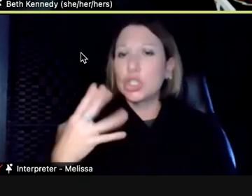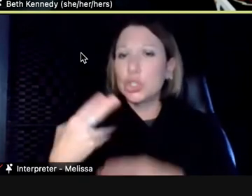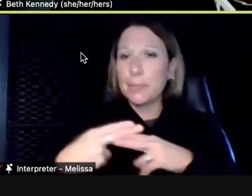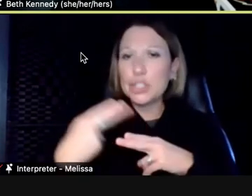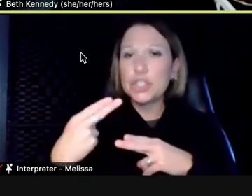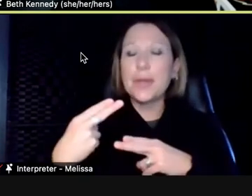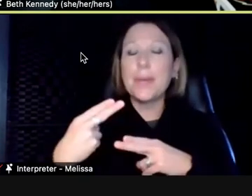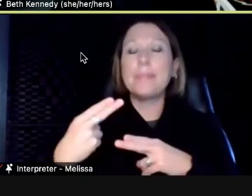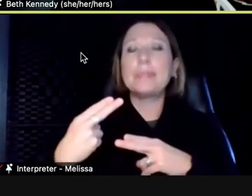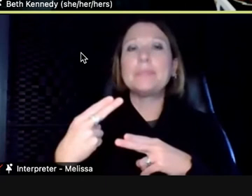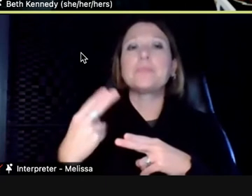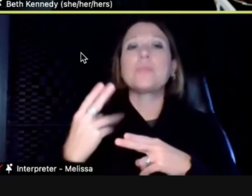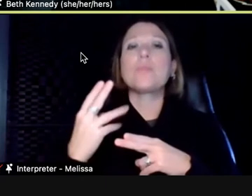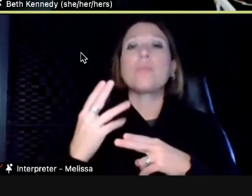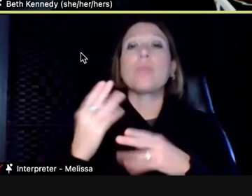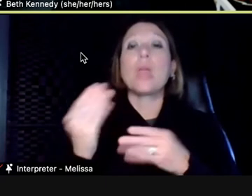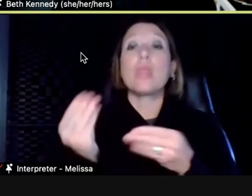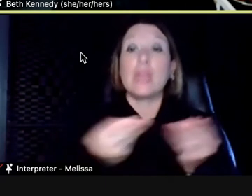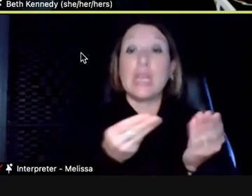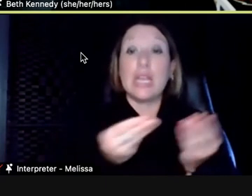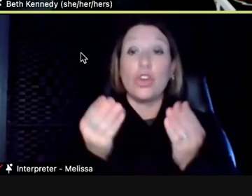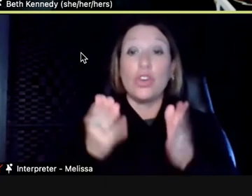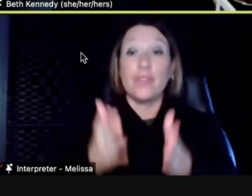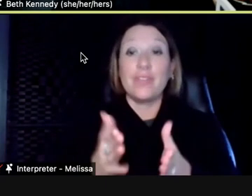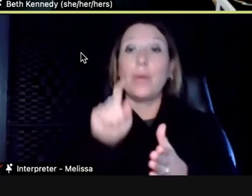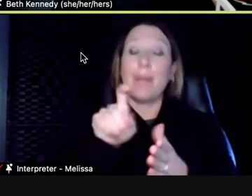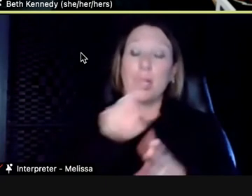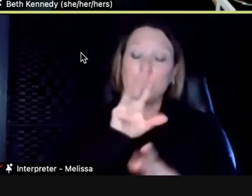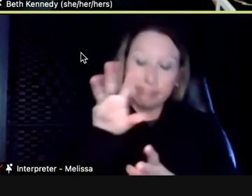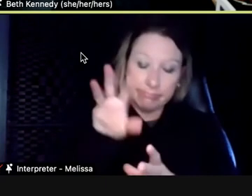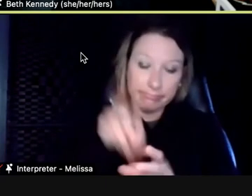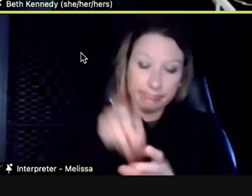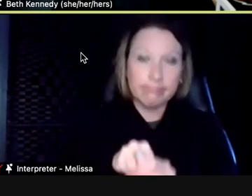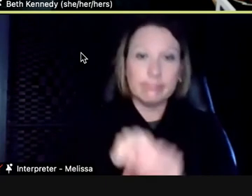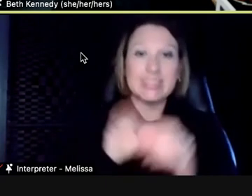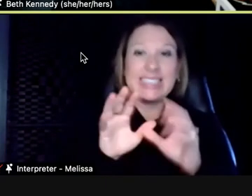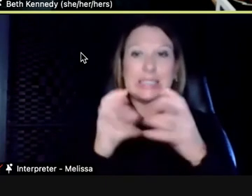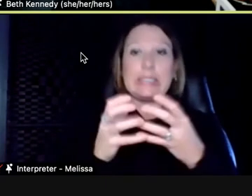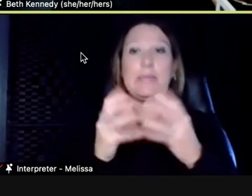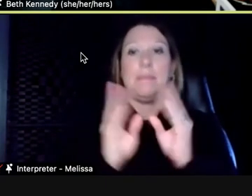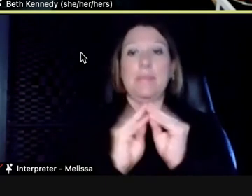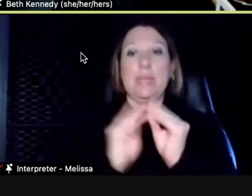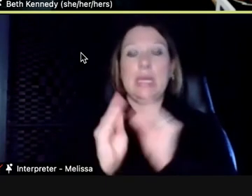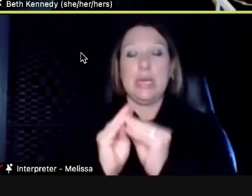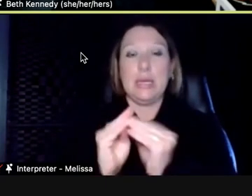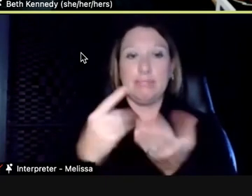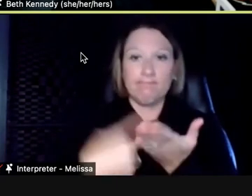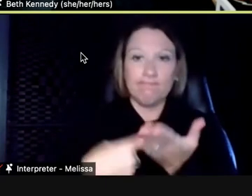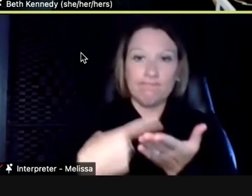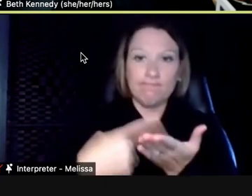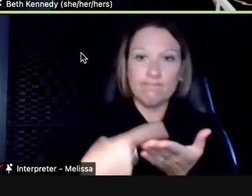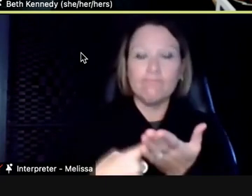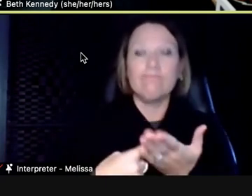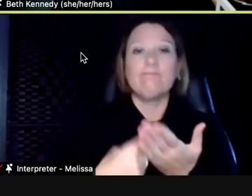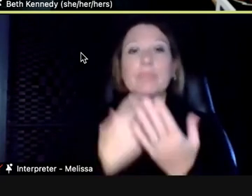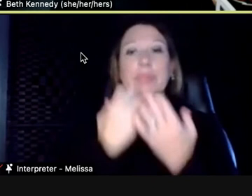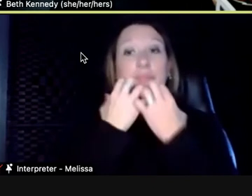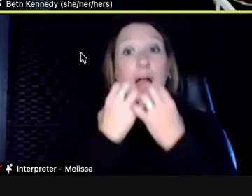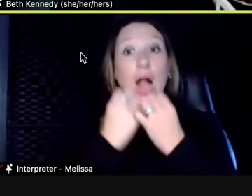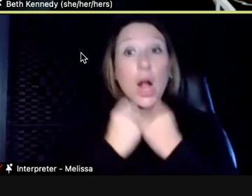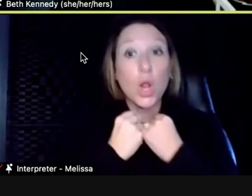said over and over that intervener needs to be in the team meetings and part of the discussion. and valued member of the